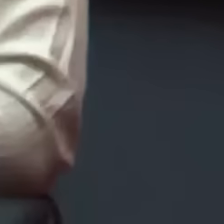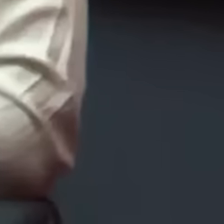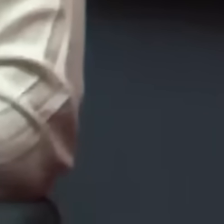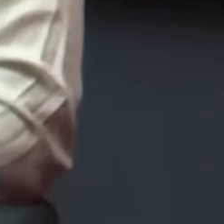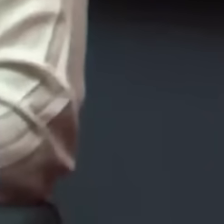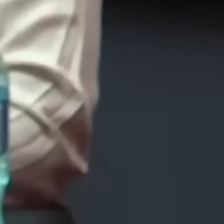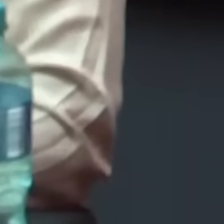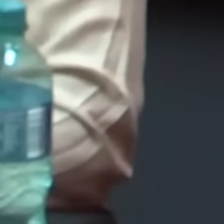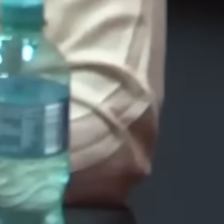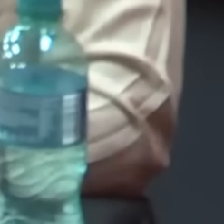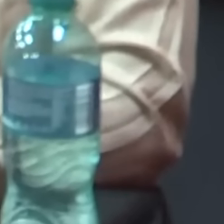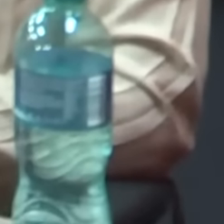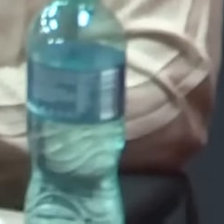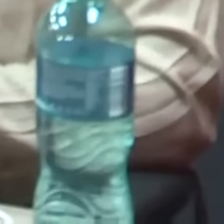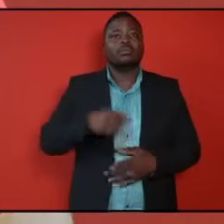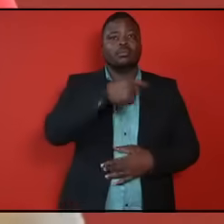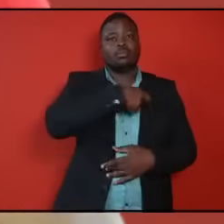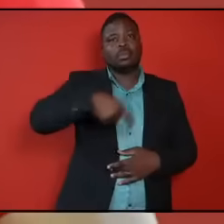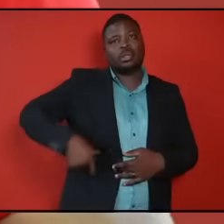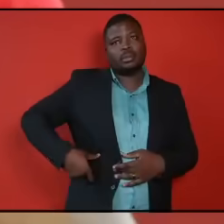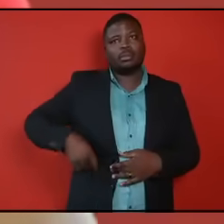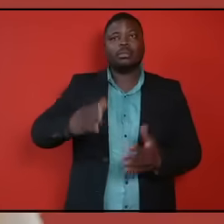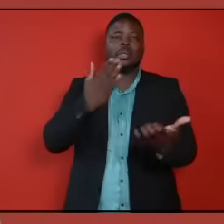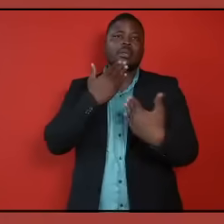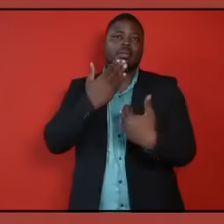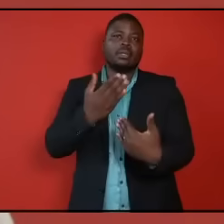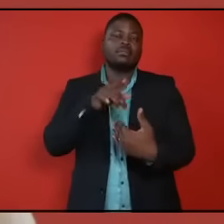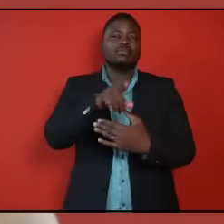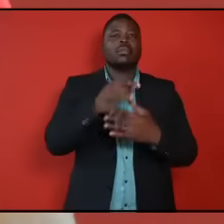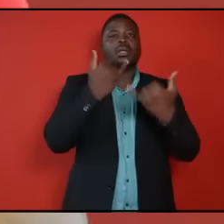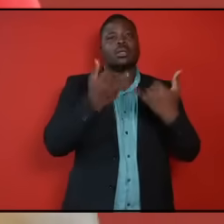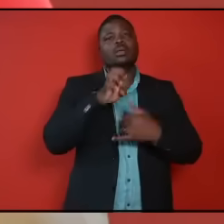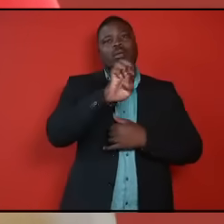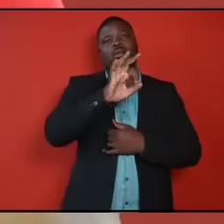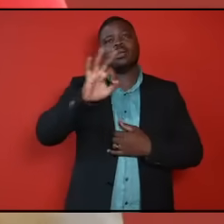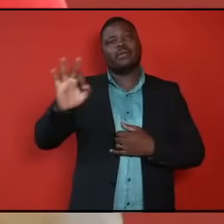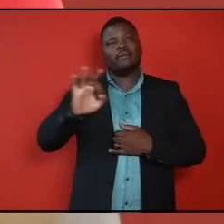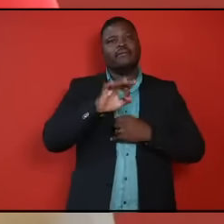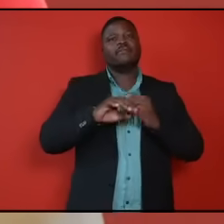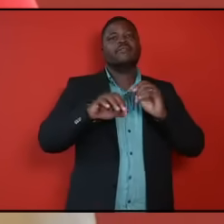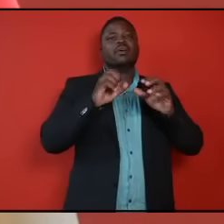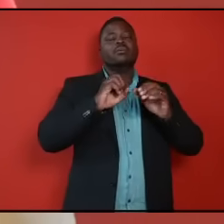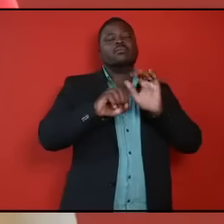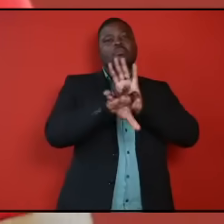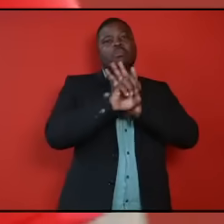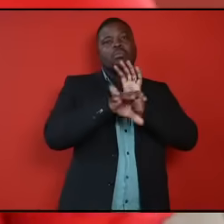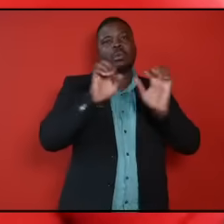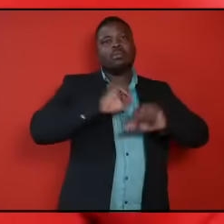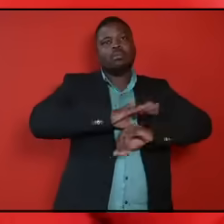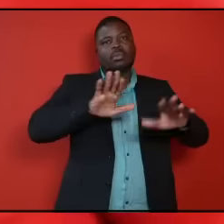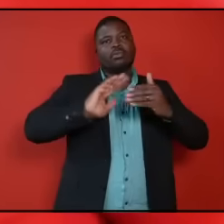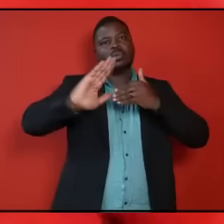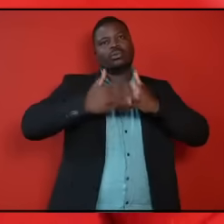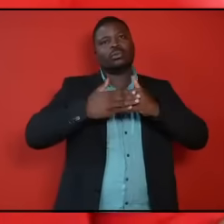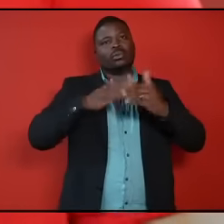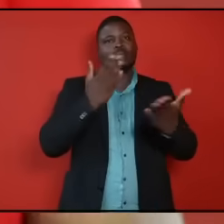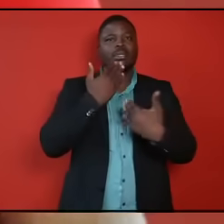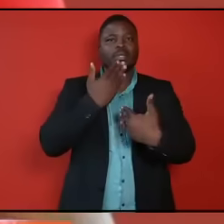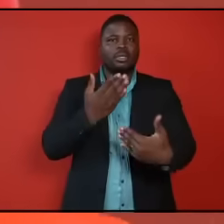Thank you very much, President and the officials. That brings the EFF press conference to a close. Thank you very much.